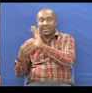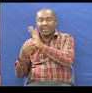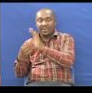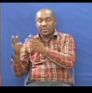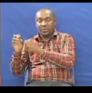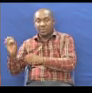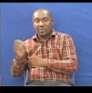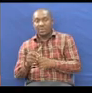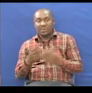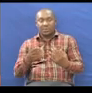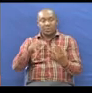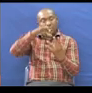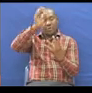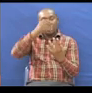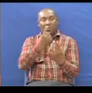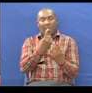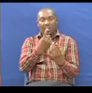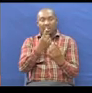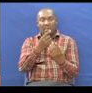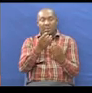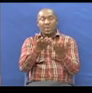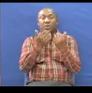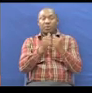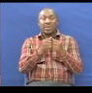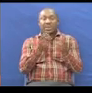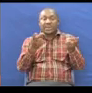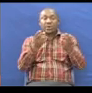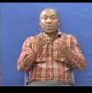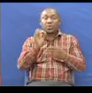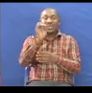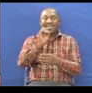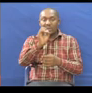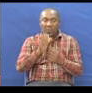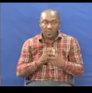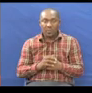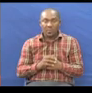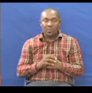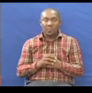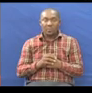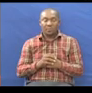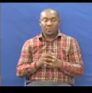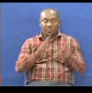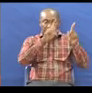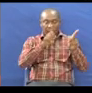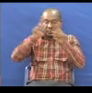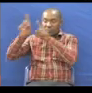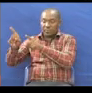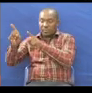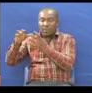both numbers should be equal to 0. That's, I'm rubbing here.